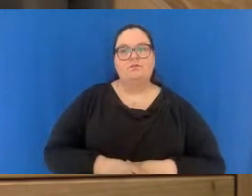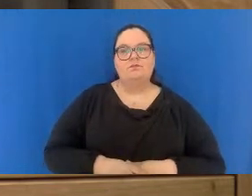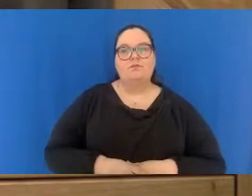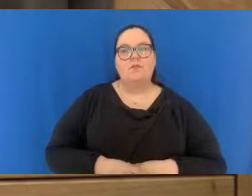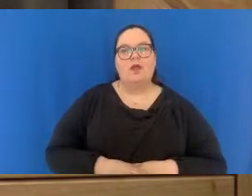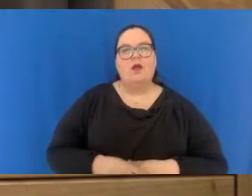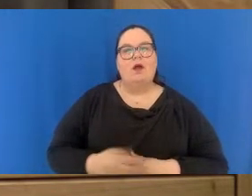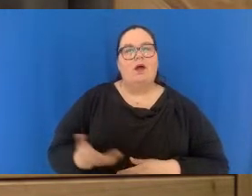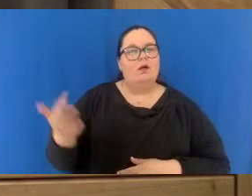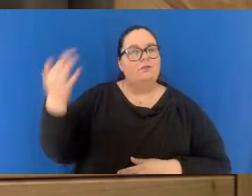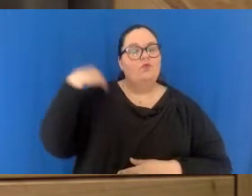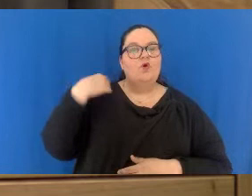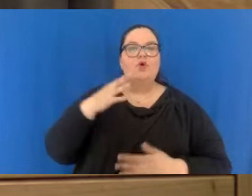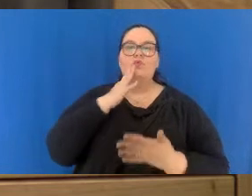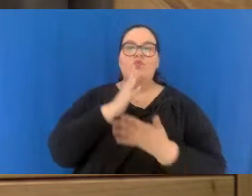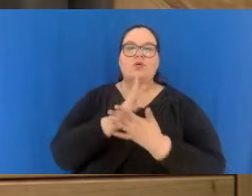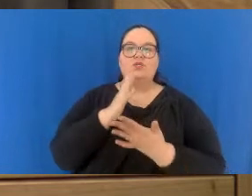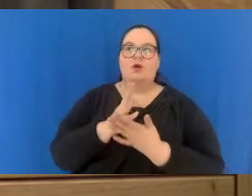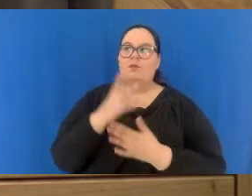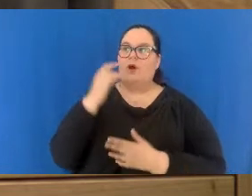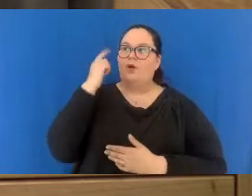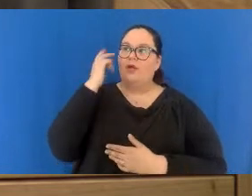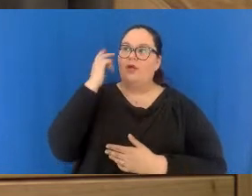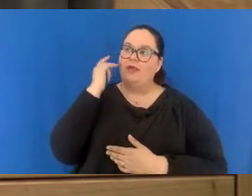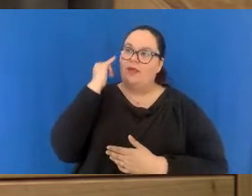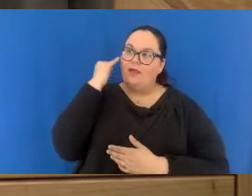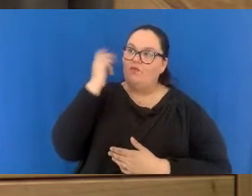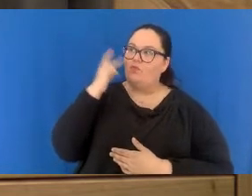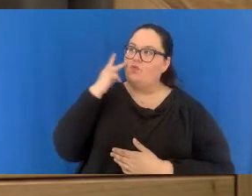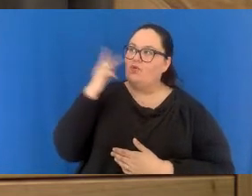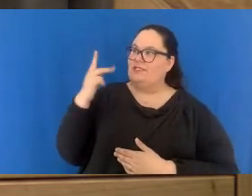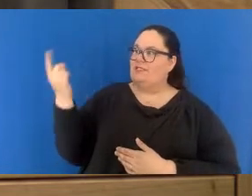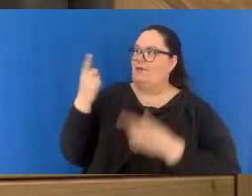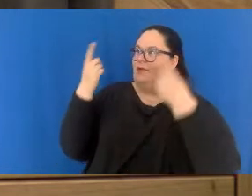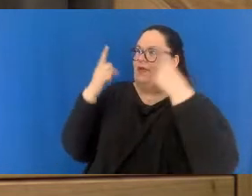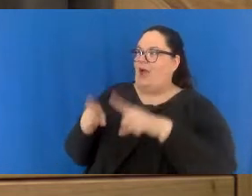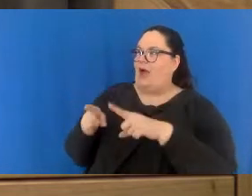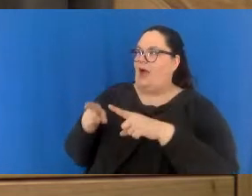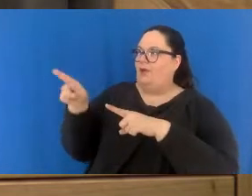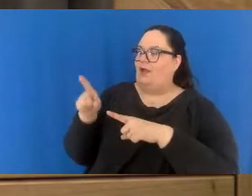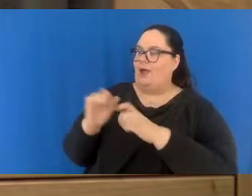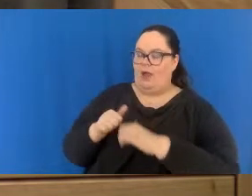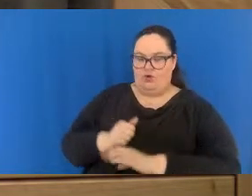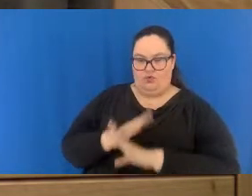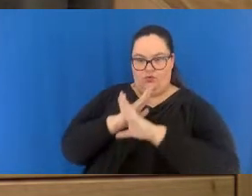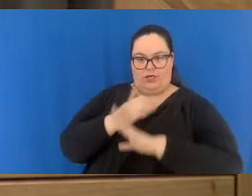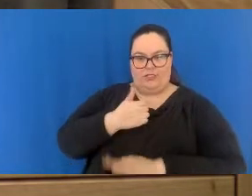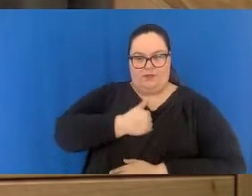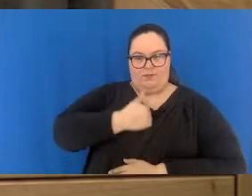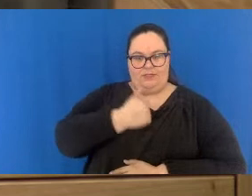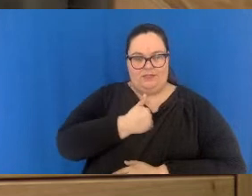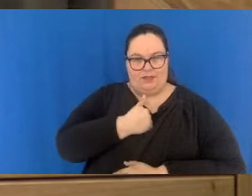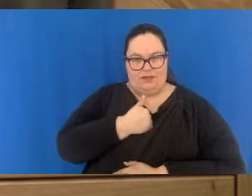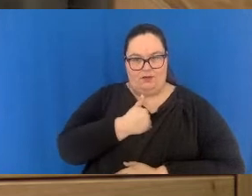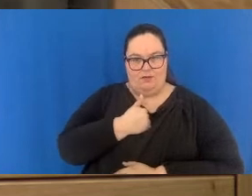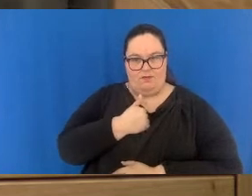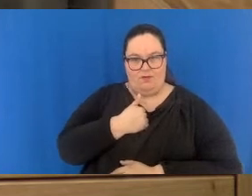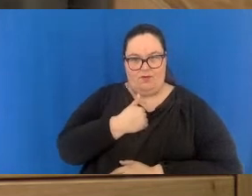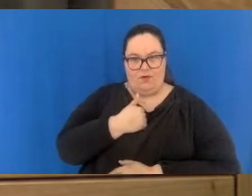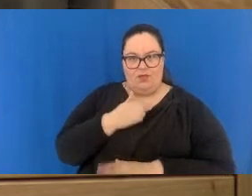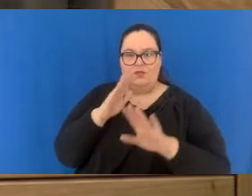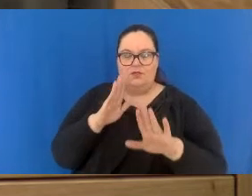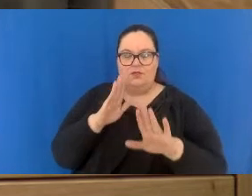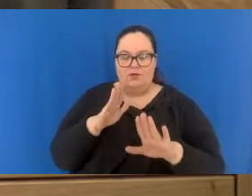fire and what we have to do to protect our own house. And so please